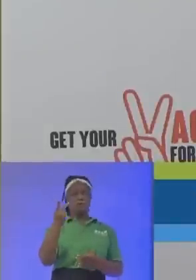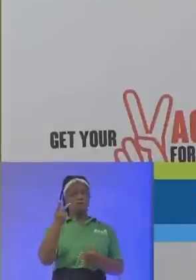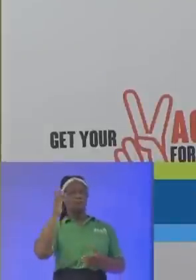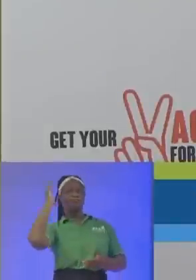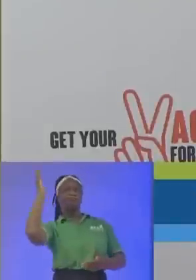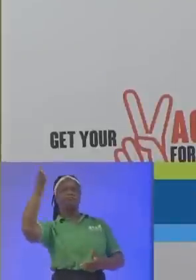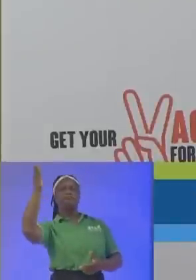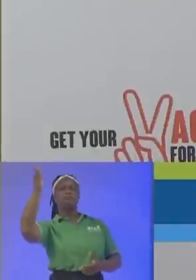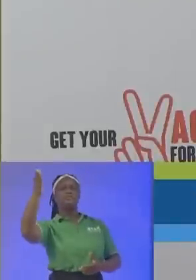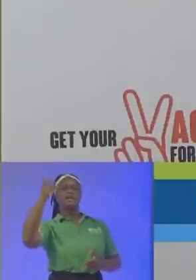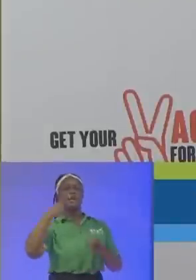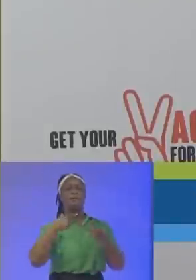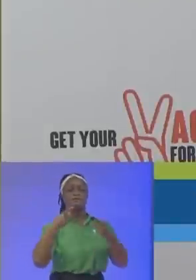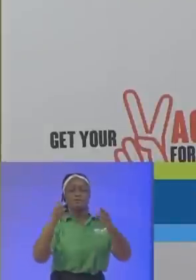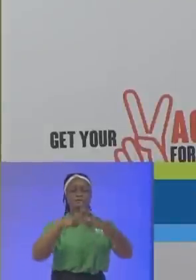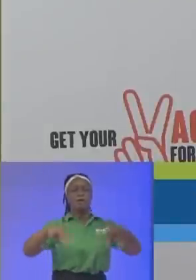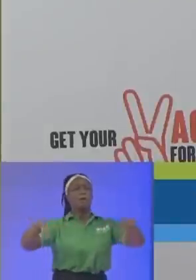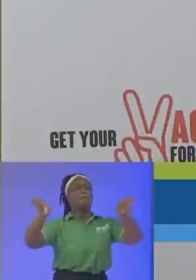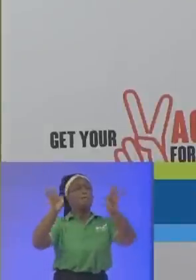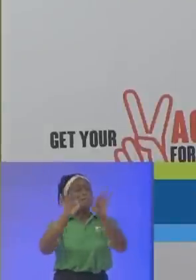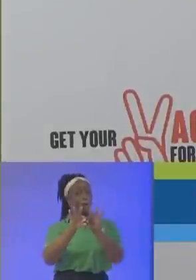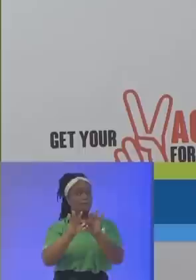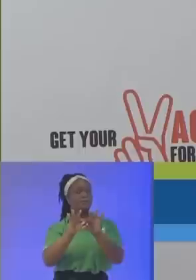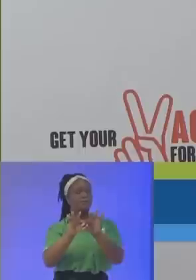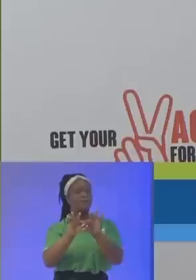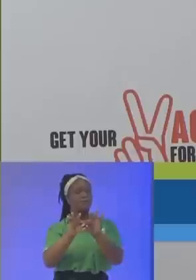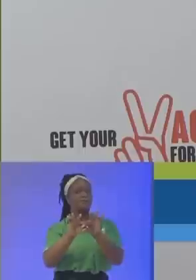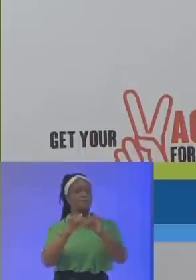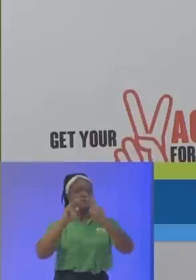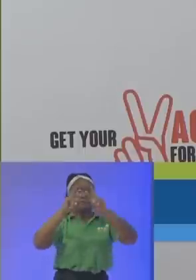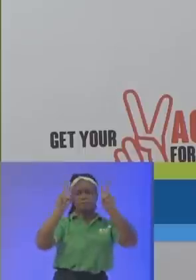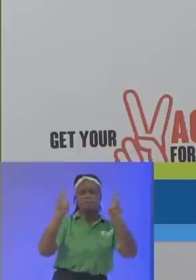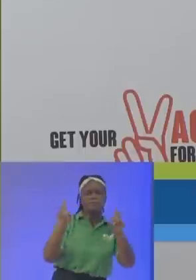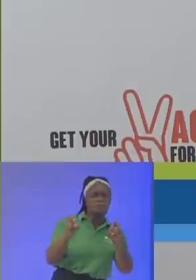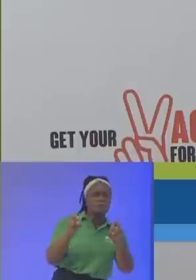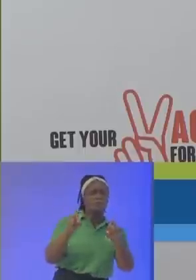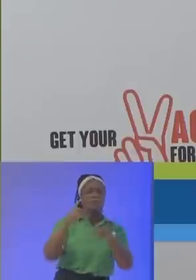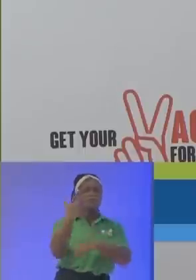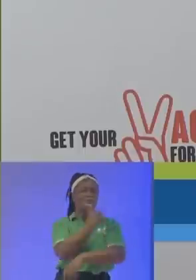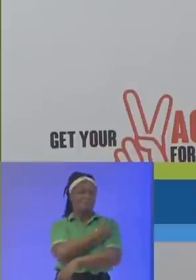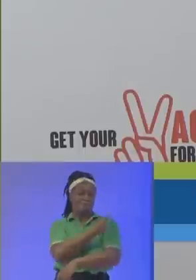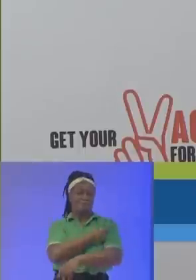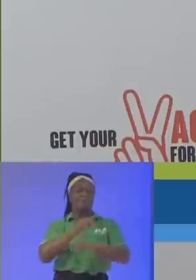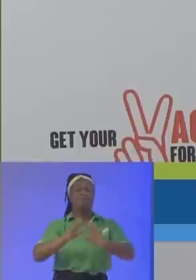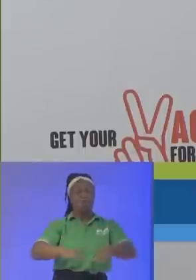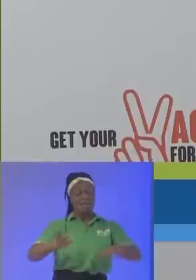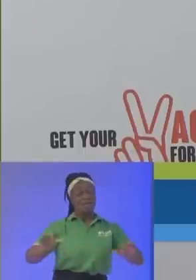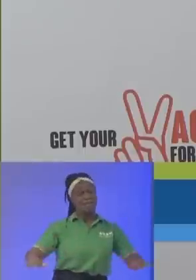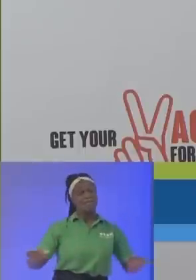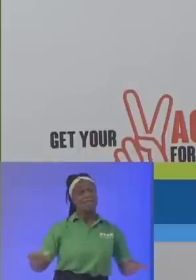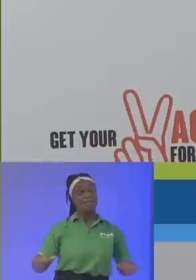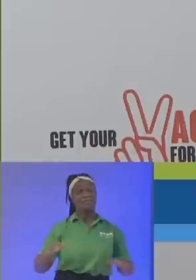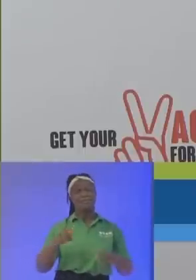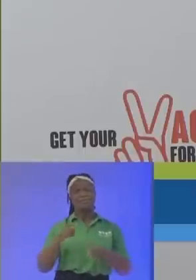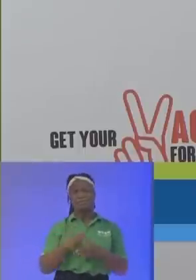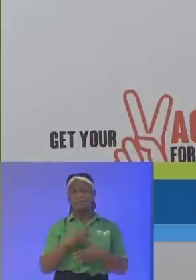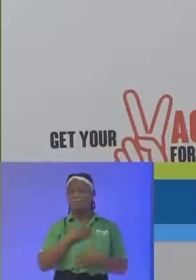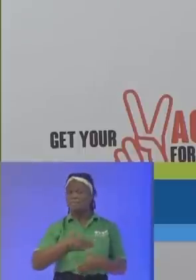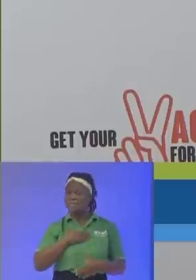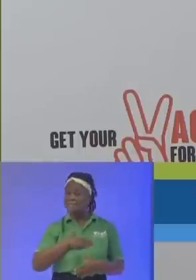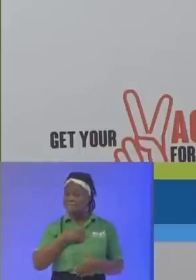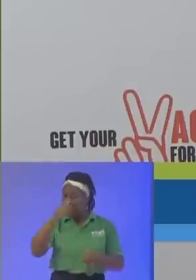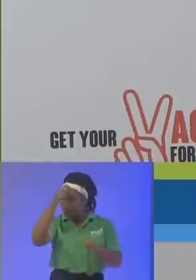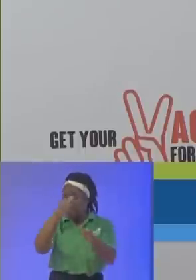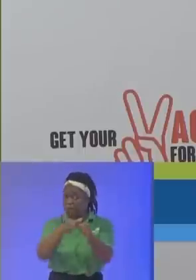important topic, vaccination of our children. Everyone, please remember to protect yourself and your loved ones. Get your